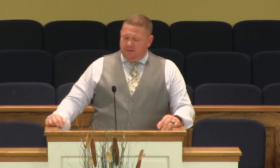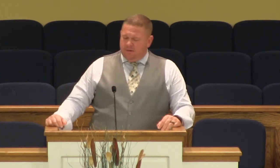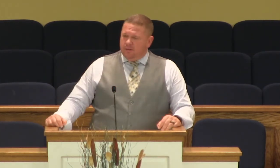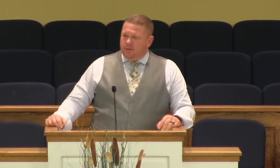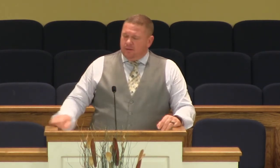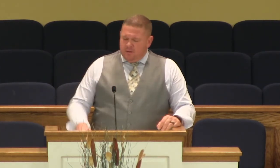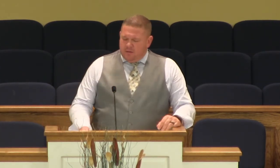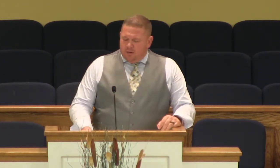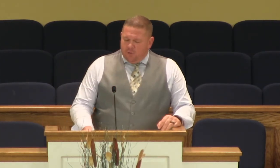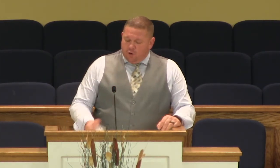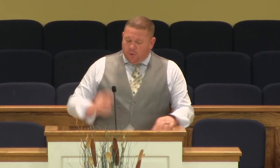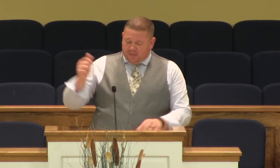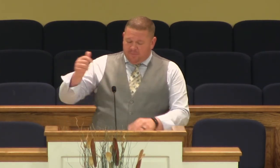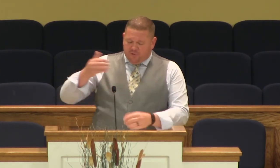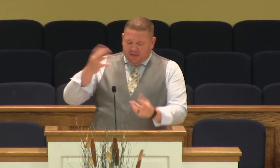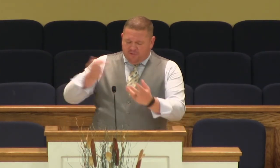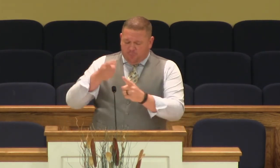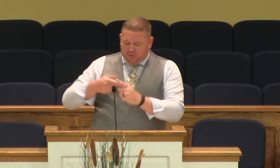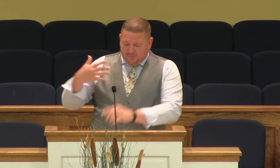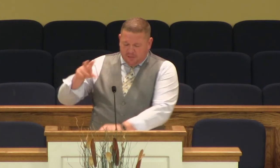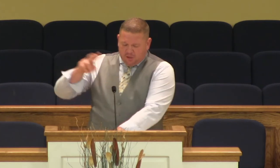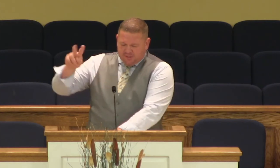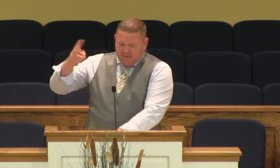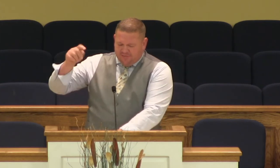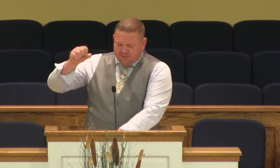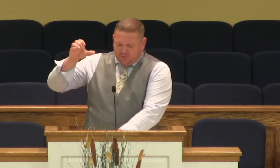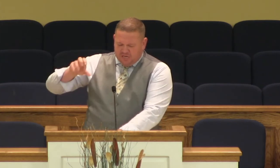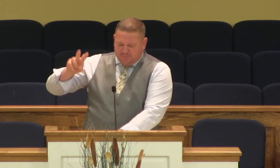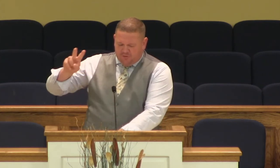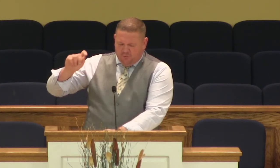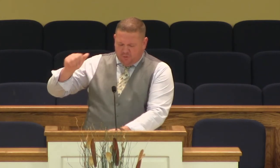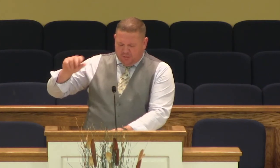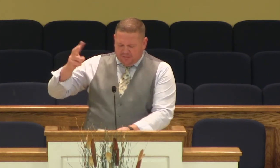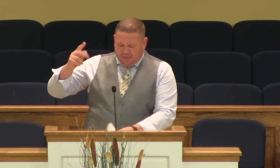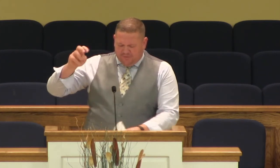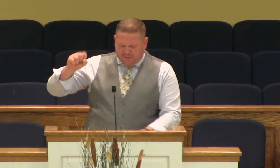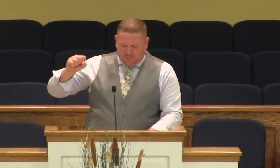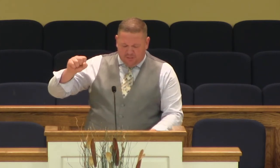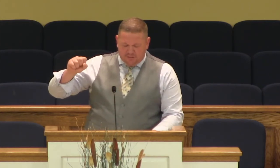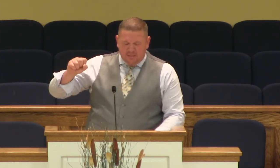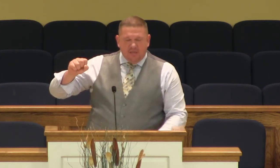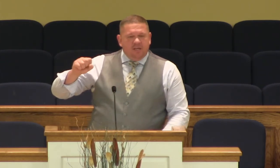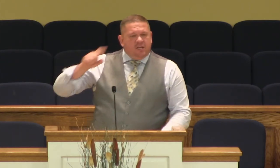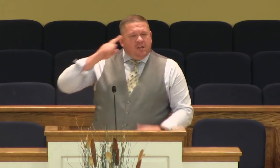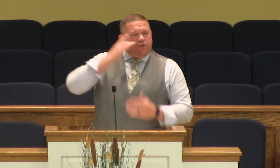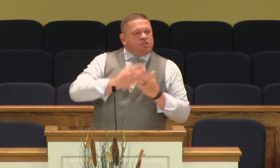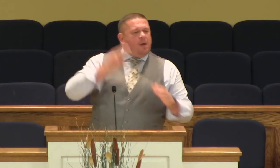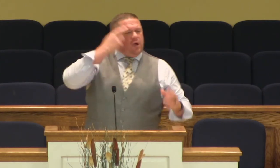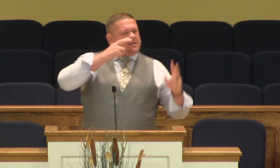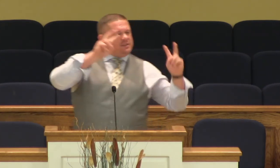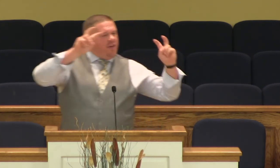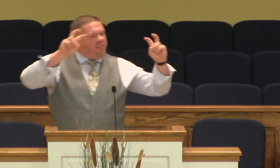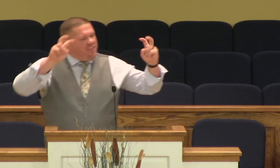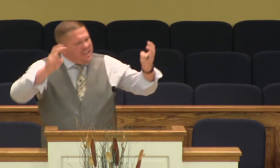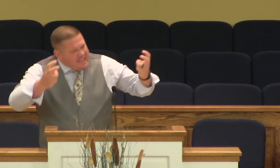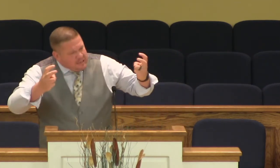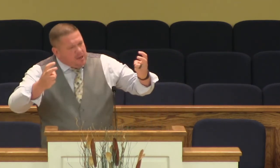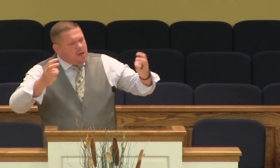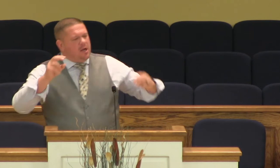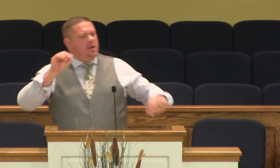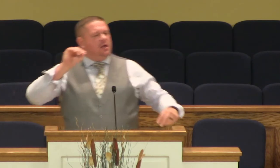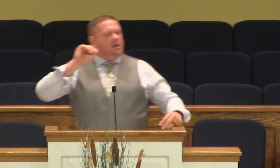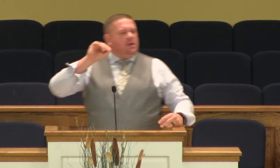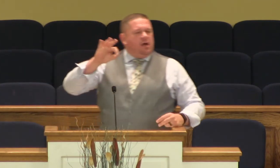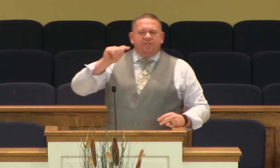didn't. All right, real quickly, before I give you a few points, I'll be done. Look at 2 Thessalonians chapter 2 real quickly. 2 Thessalonians. For some reason, the